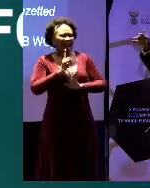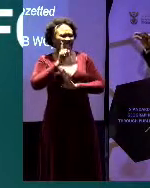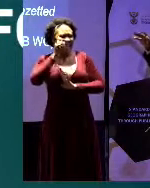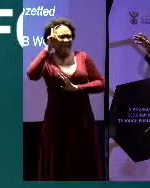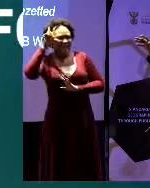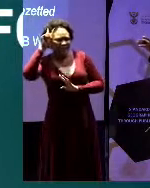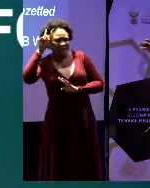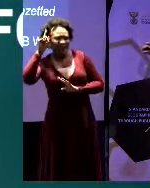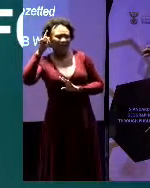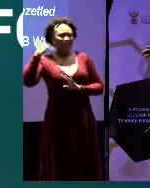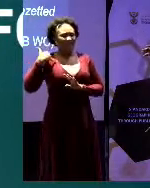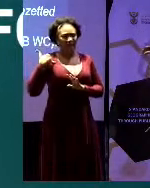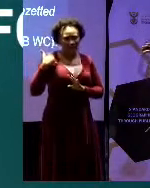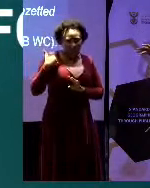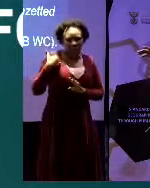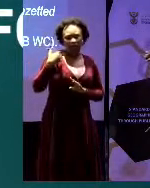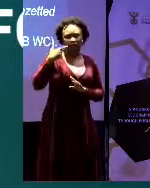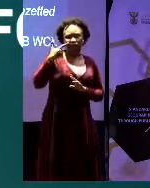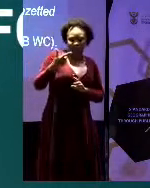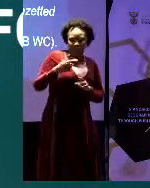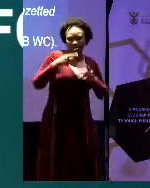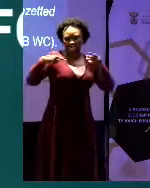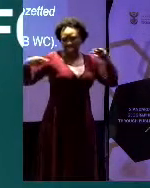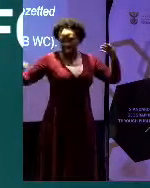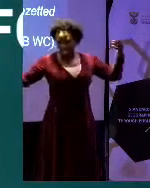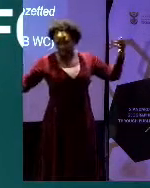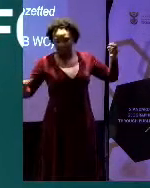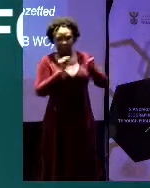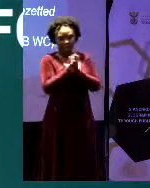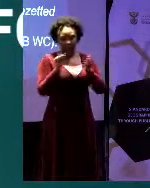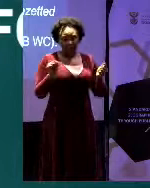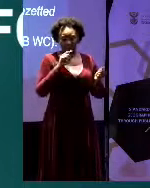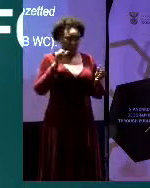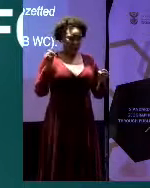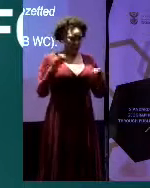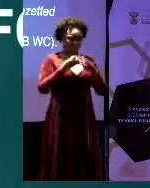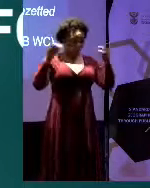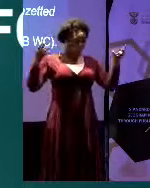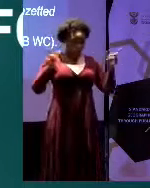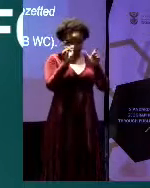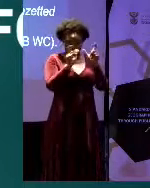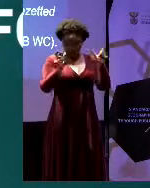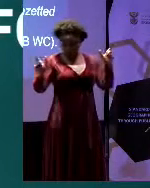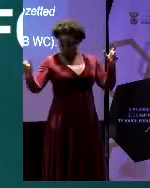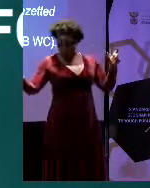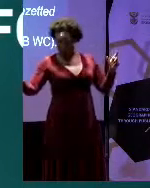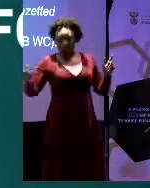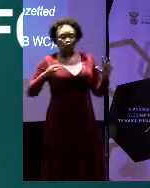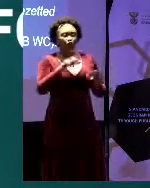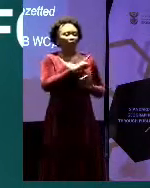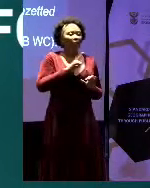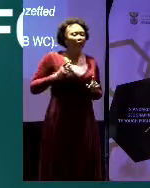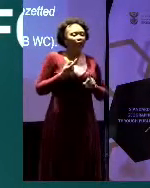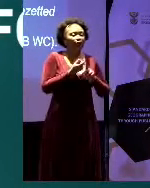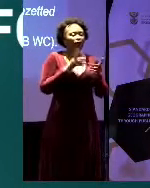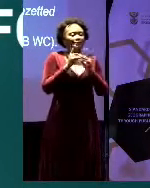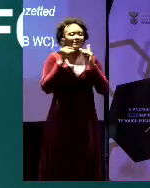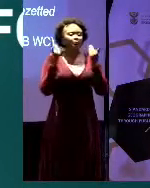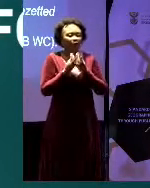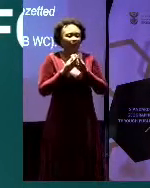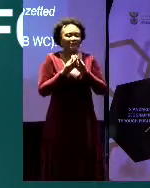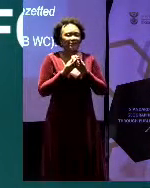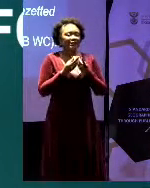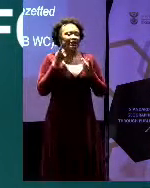something, then Freedom. It was like a mouthful. So through the guidance from the lady who comes from the department, the name went